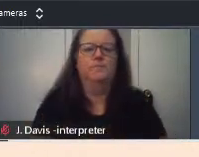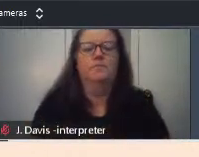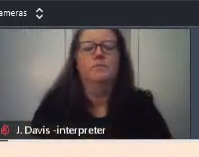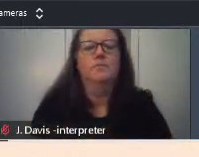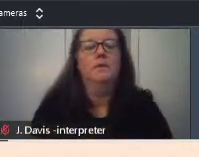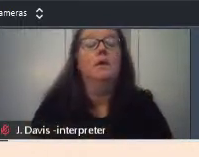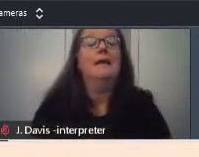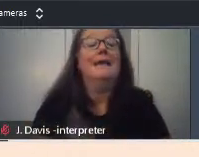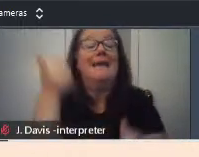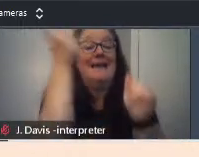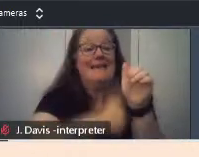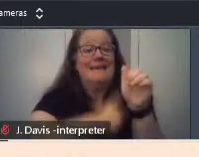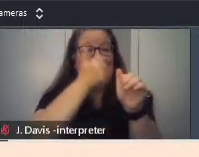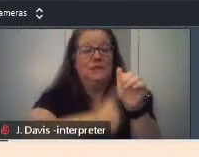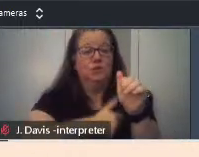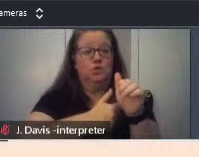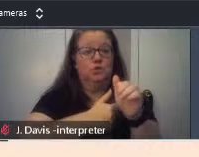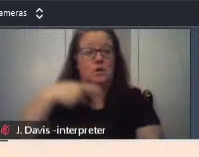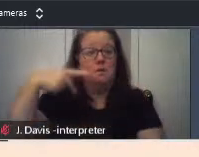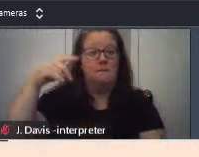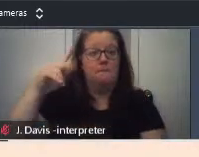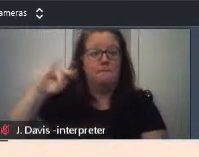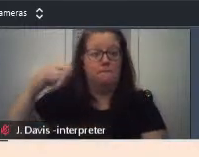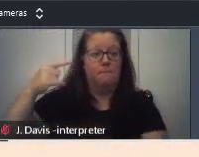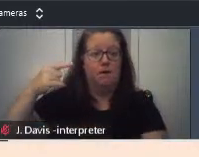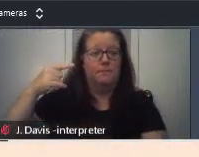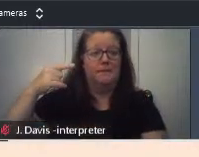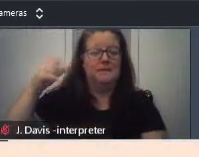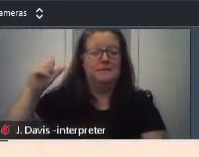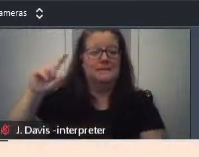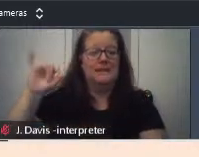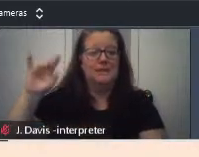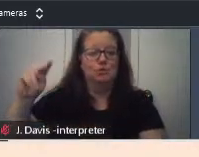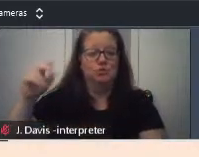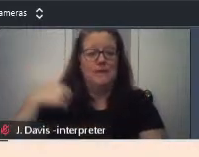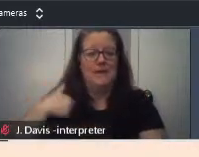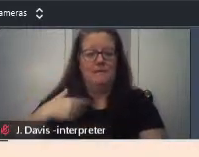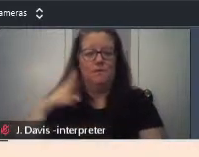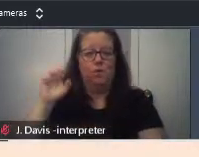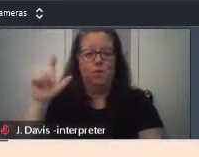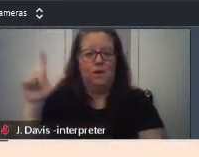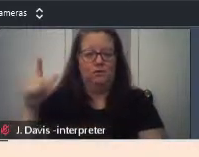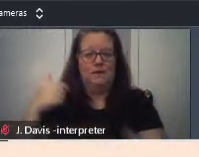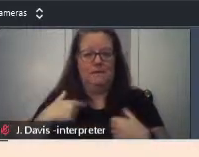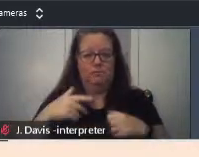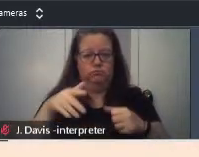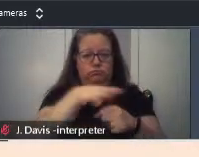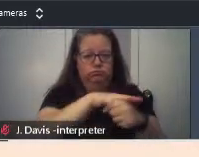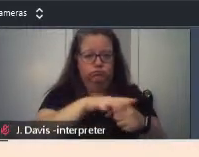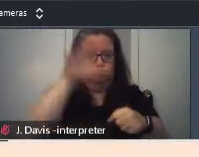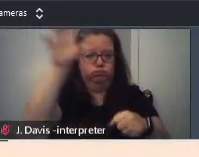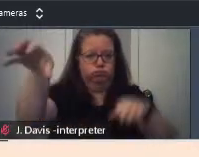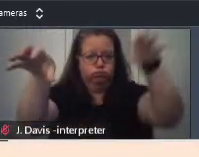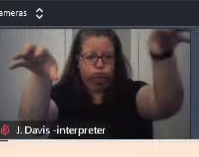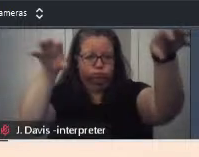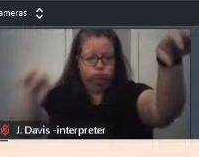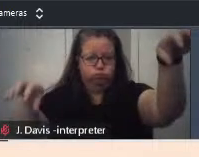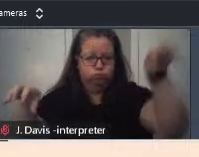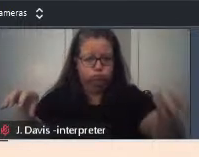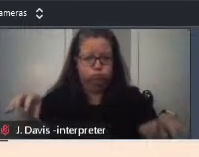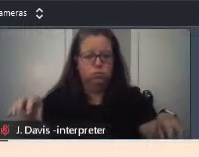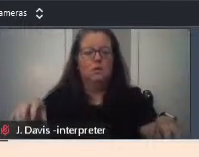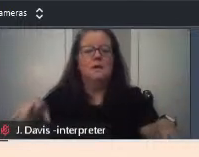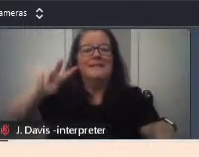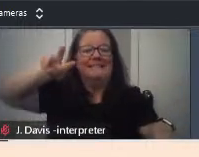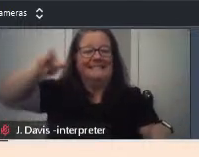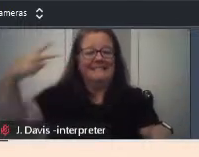So each one of our pumping stations has a well field. There's several wells that are spread out along a geographic area. This second zone is the zone that's around